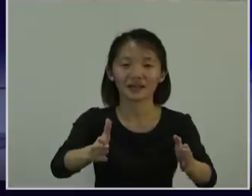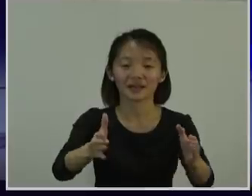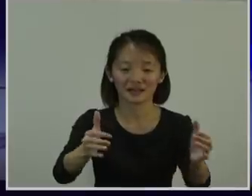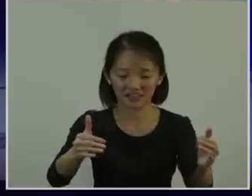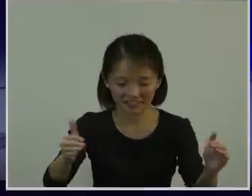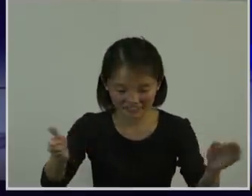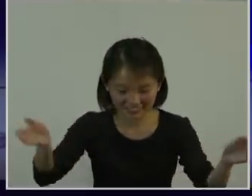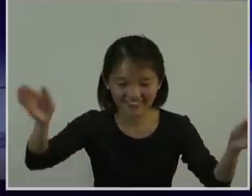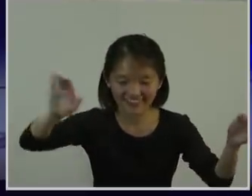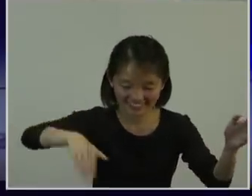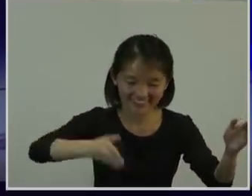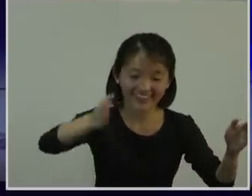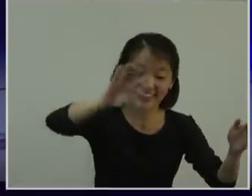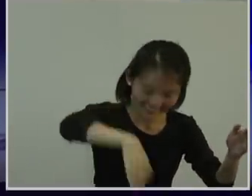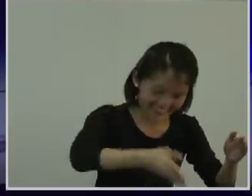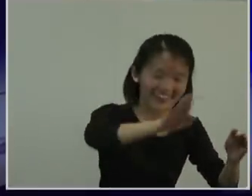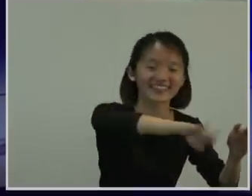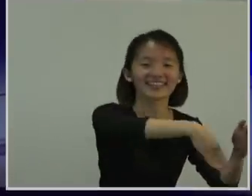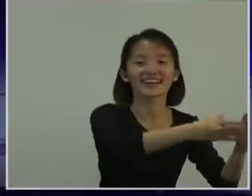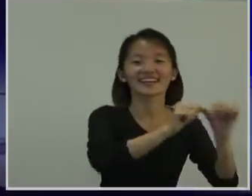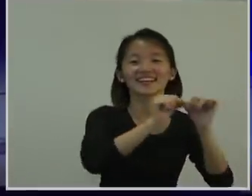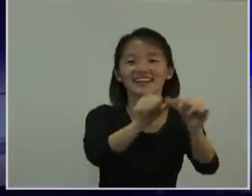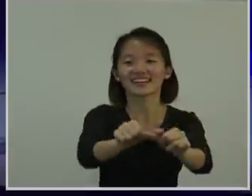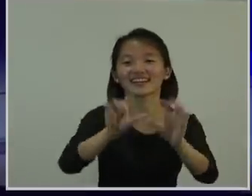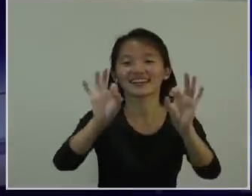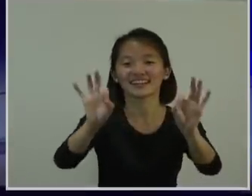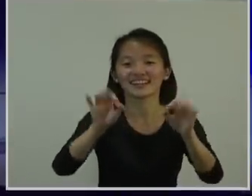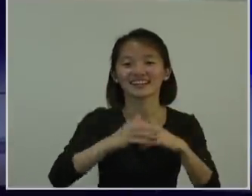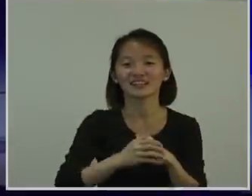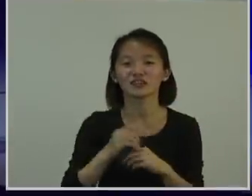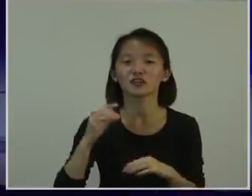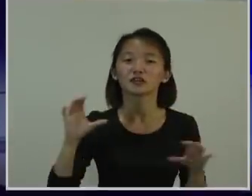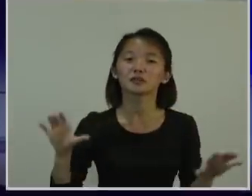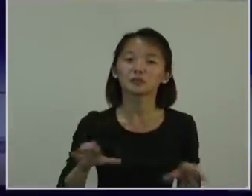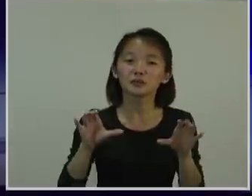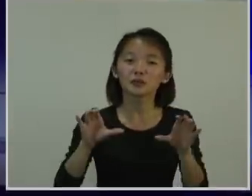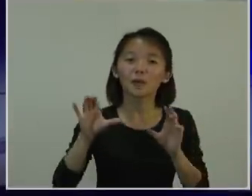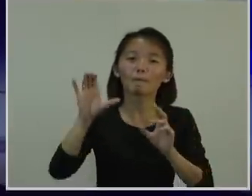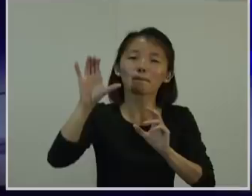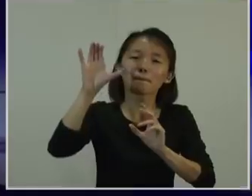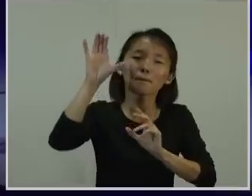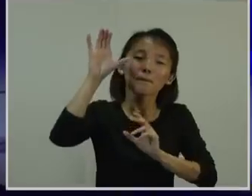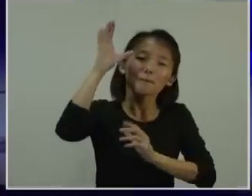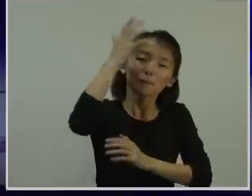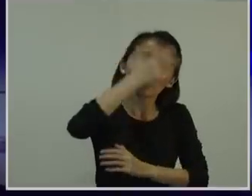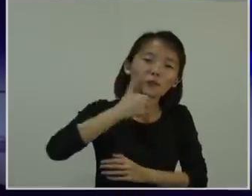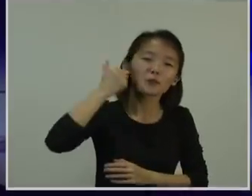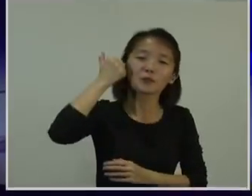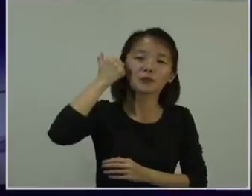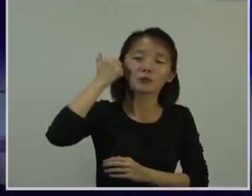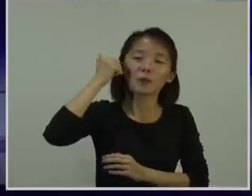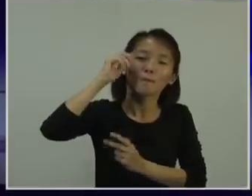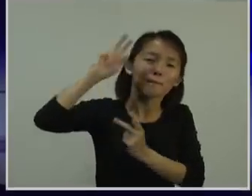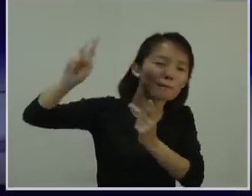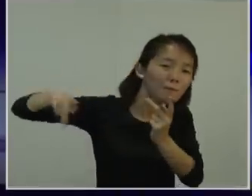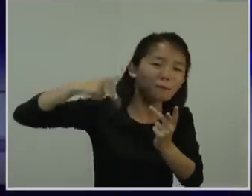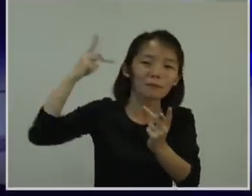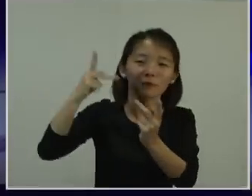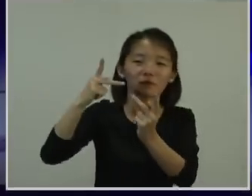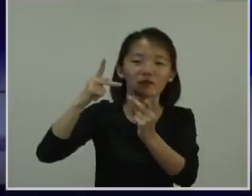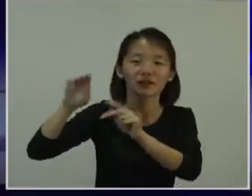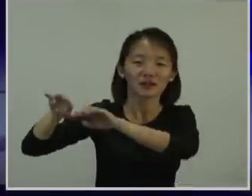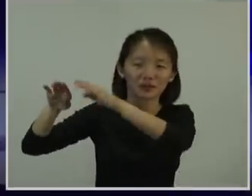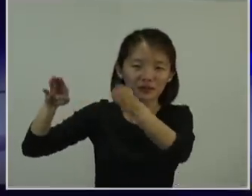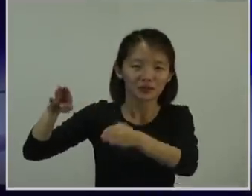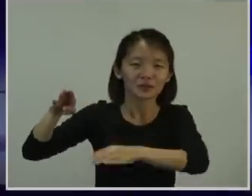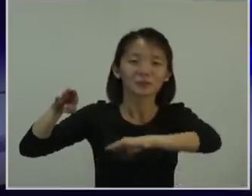complete. Yeah, and we're going to do a very beautiful, perfect Kallang Wave right here at the Celebration of